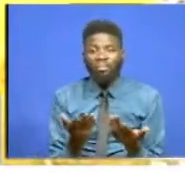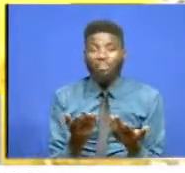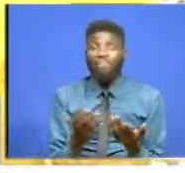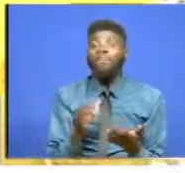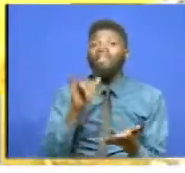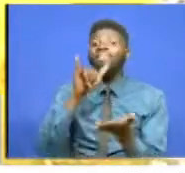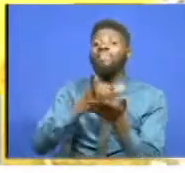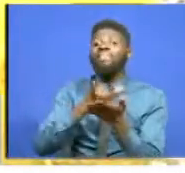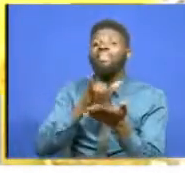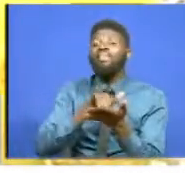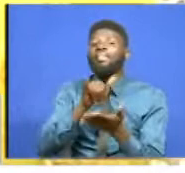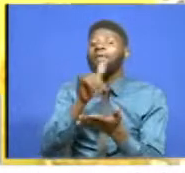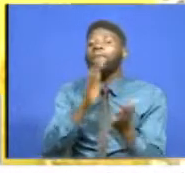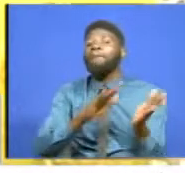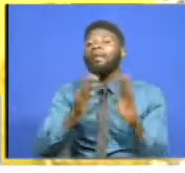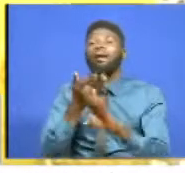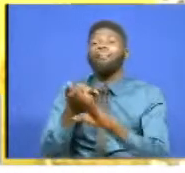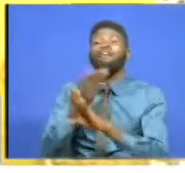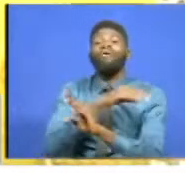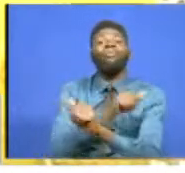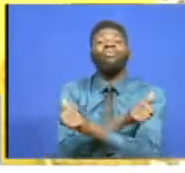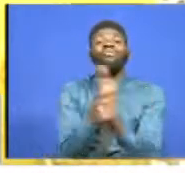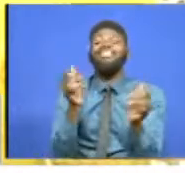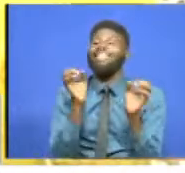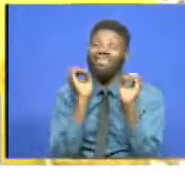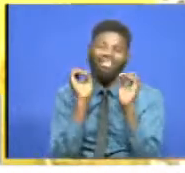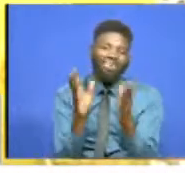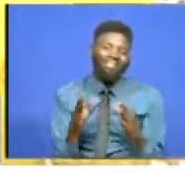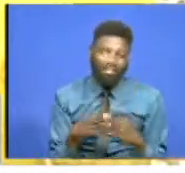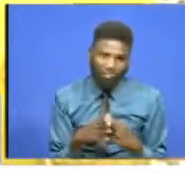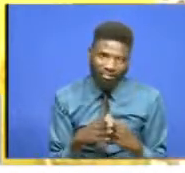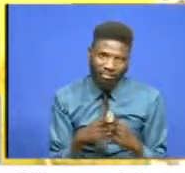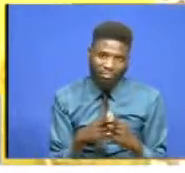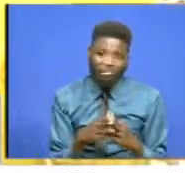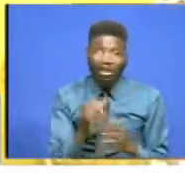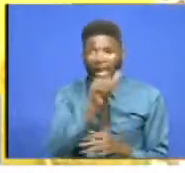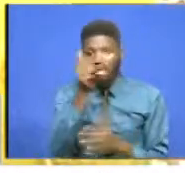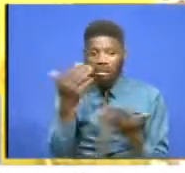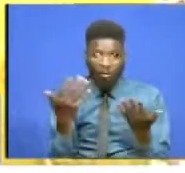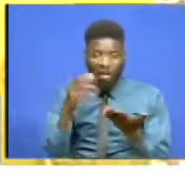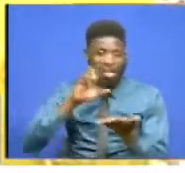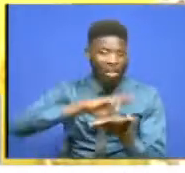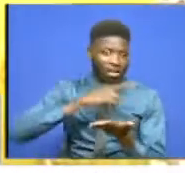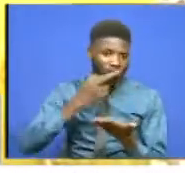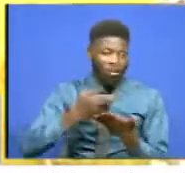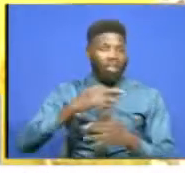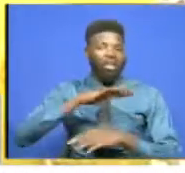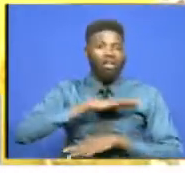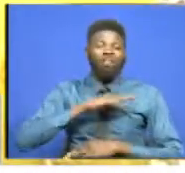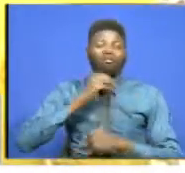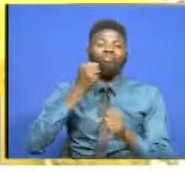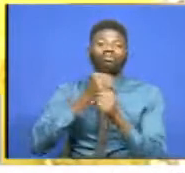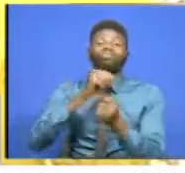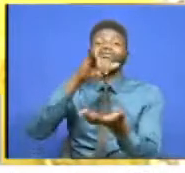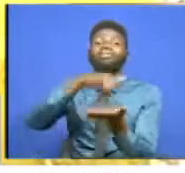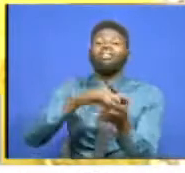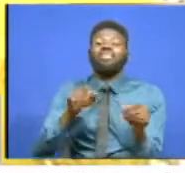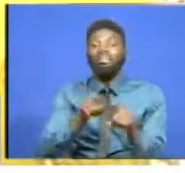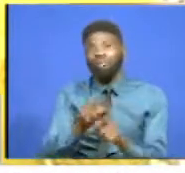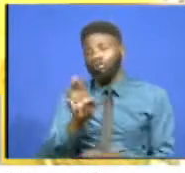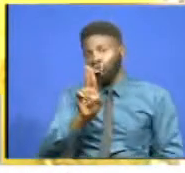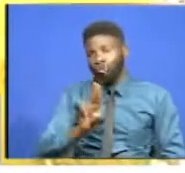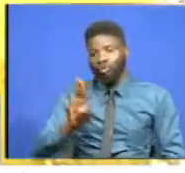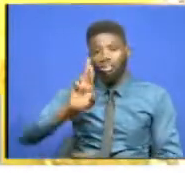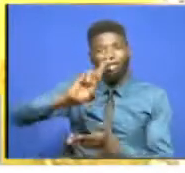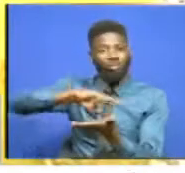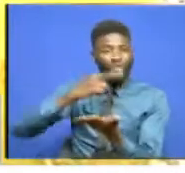not properly wired. That's where the problem could be. The other thing is having enough resources to do this and using the resources for the purpose